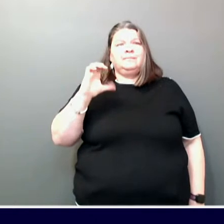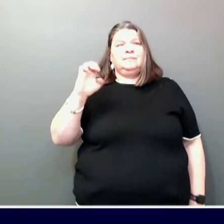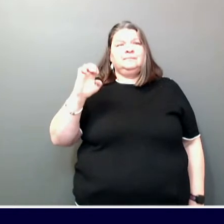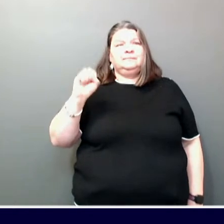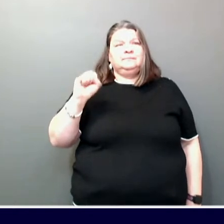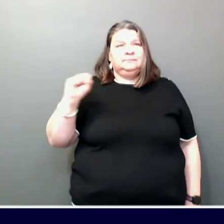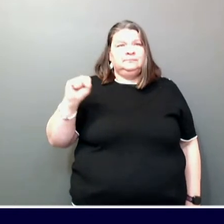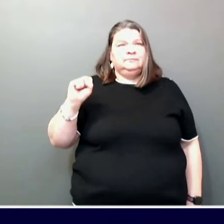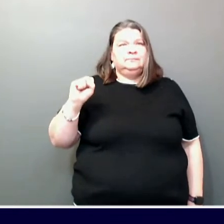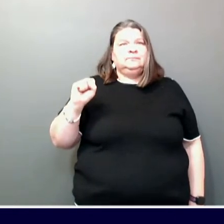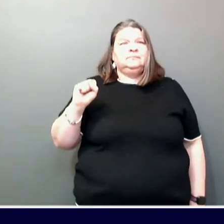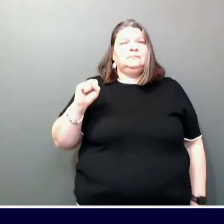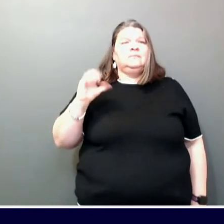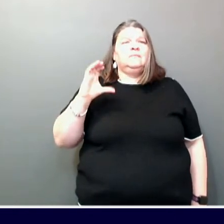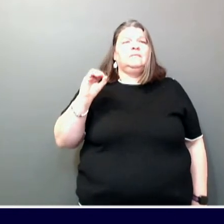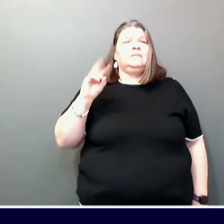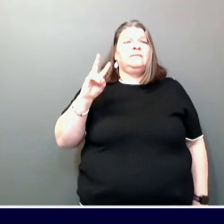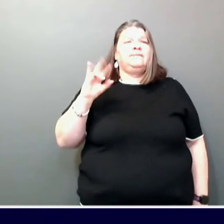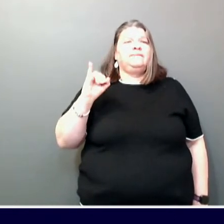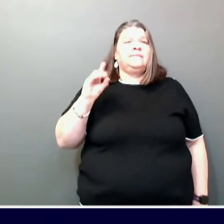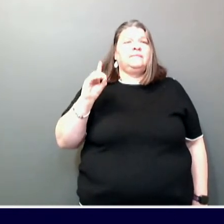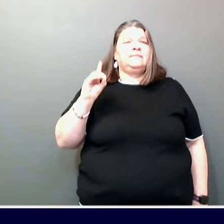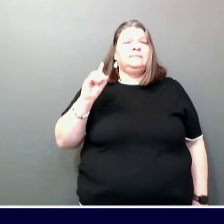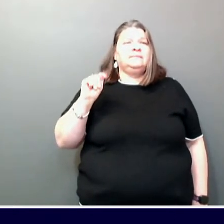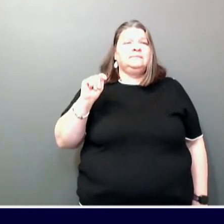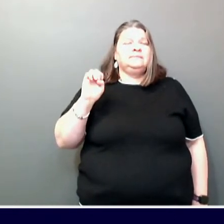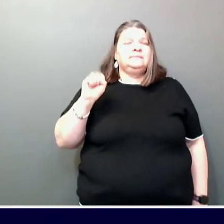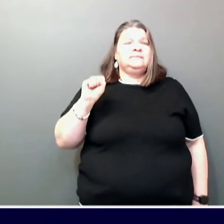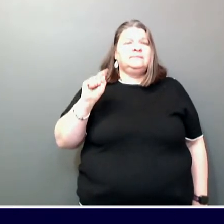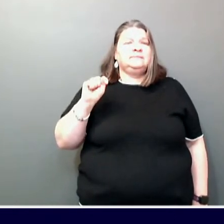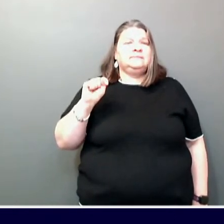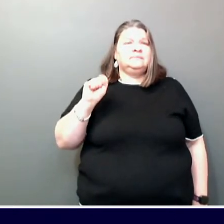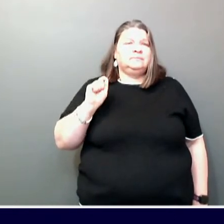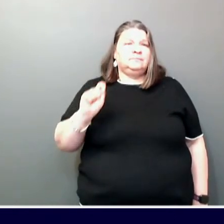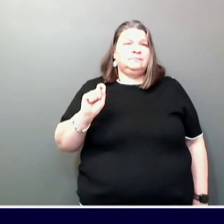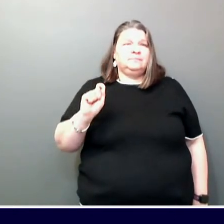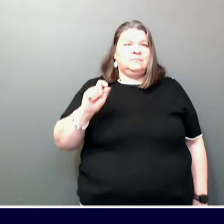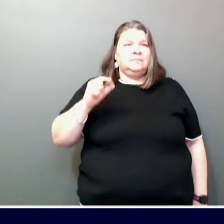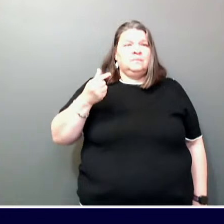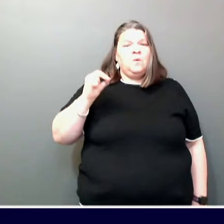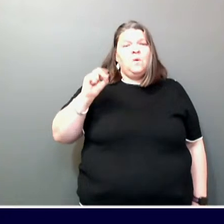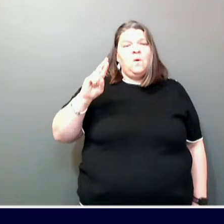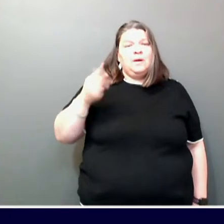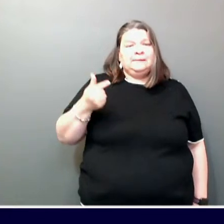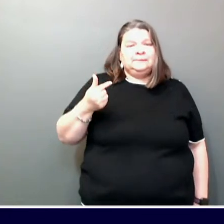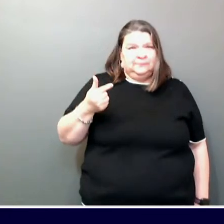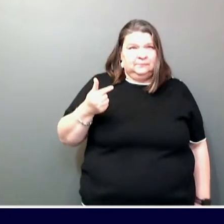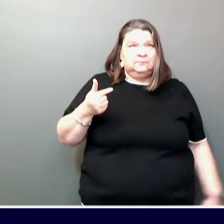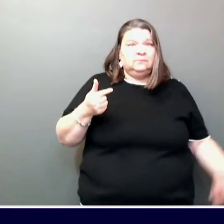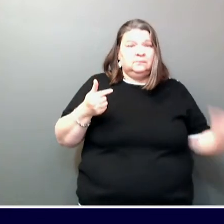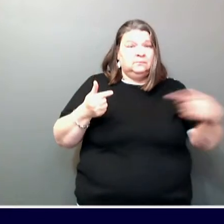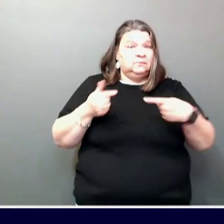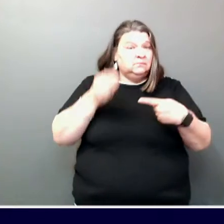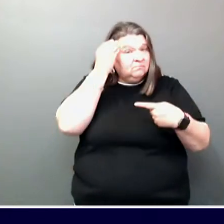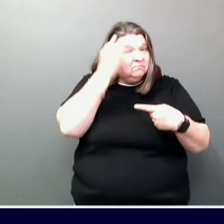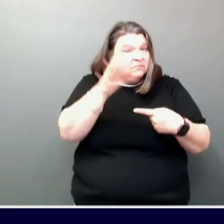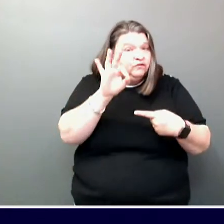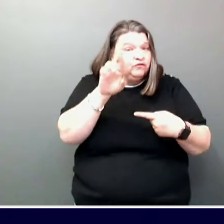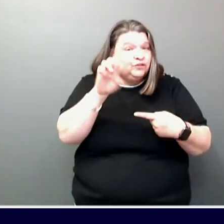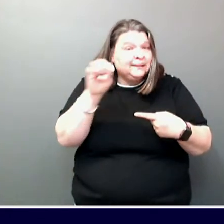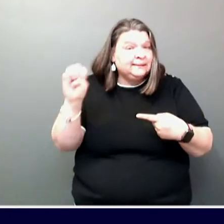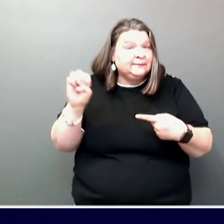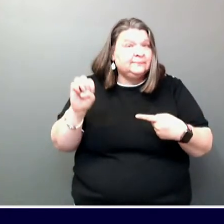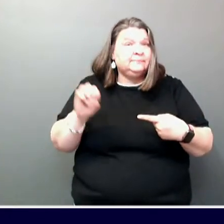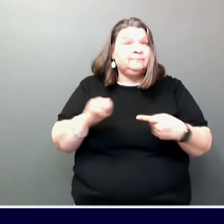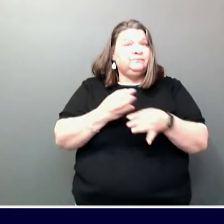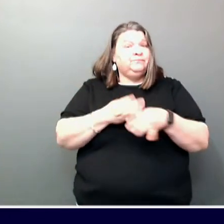www.accesscovidtests.org. No payment information is required. Both the tests and shipping are free to residents, and the tests will be delivered